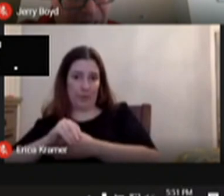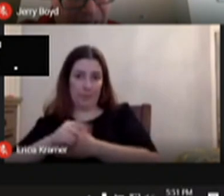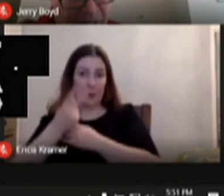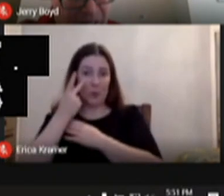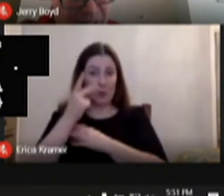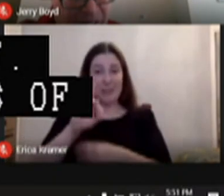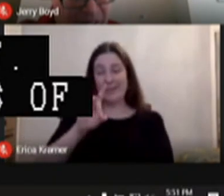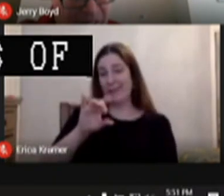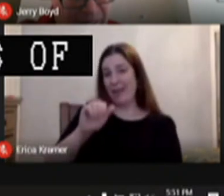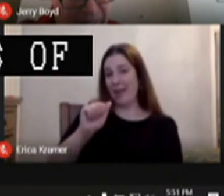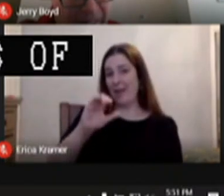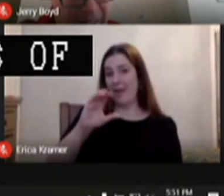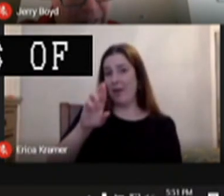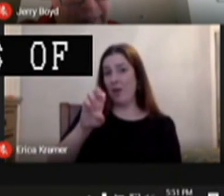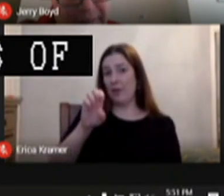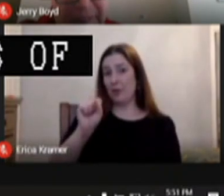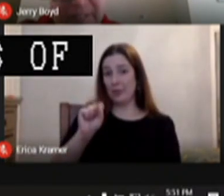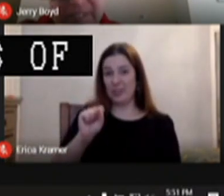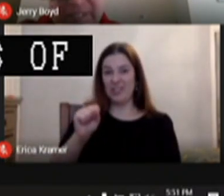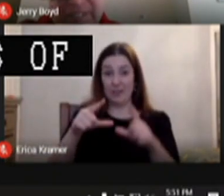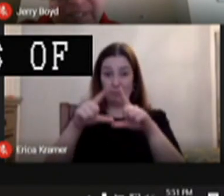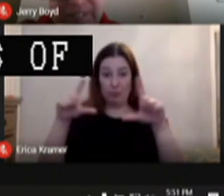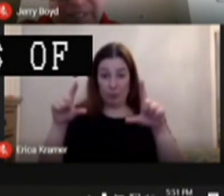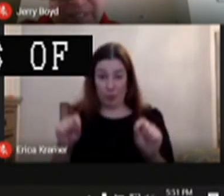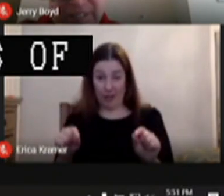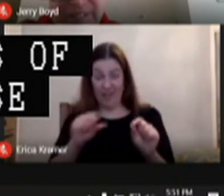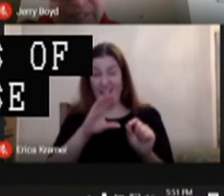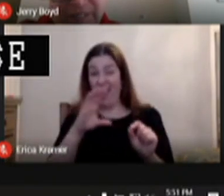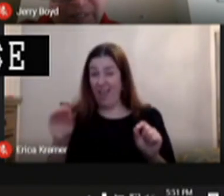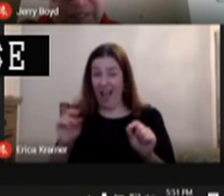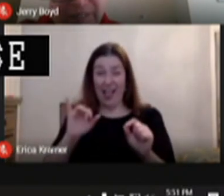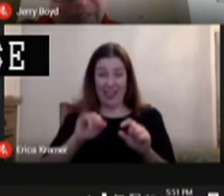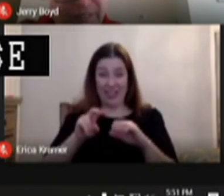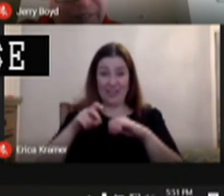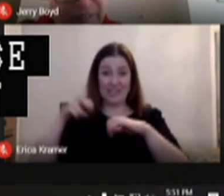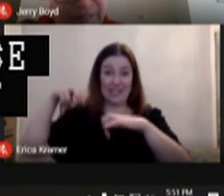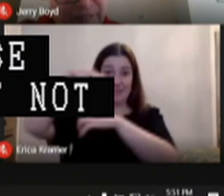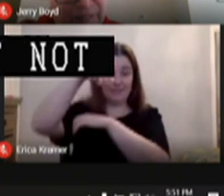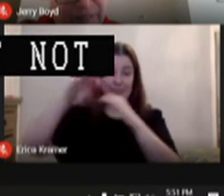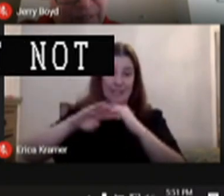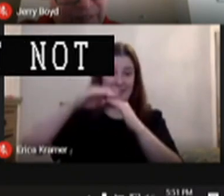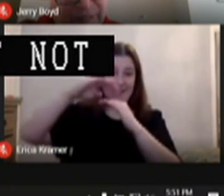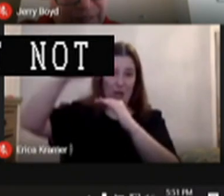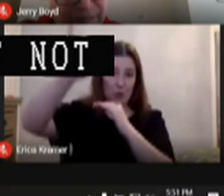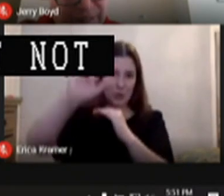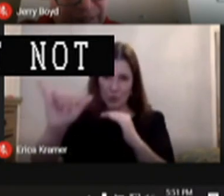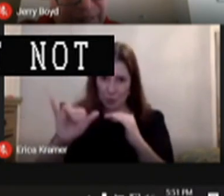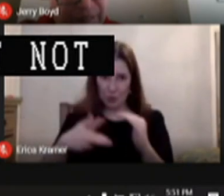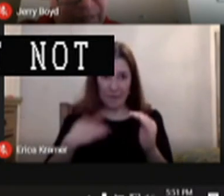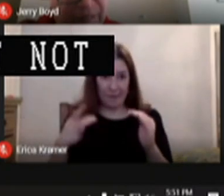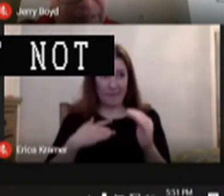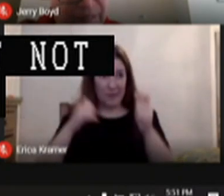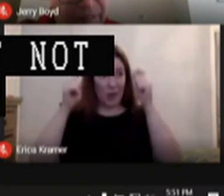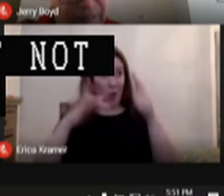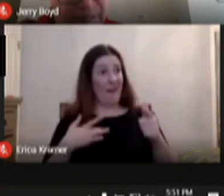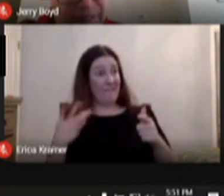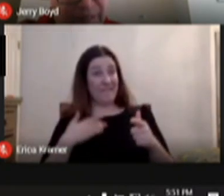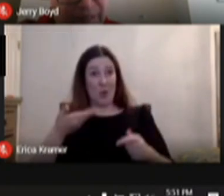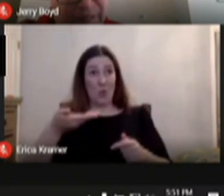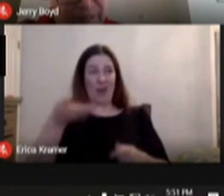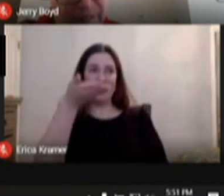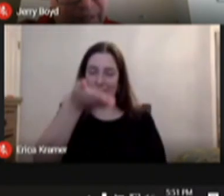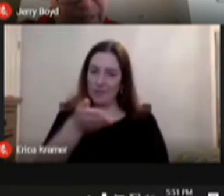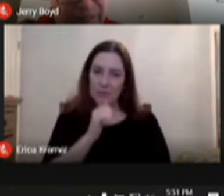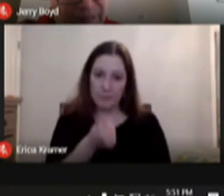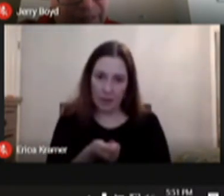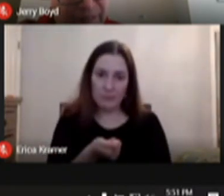of those granite stair treads, which really make it a not very accessible and welcoming place currently. The future vision here you can see